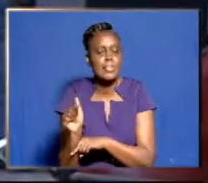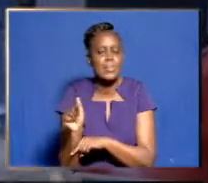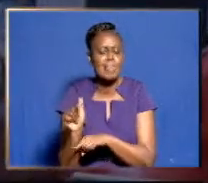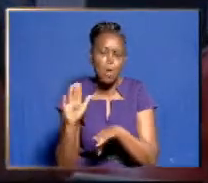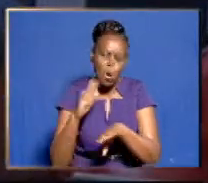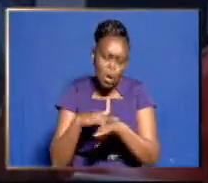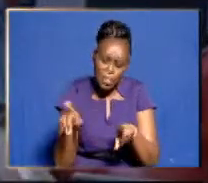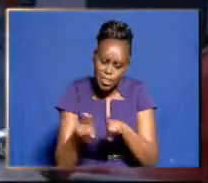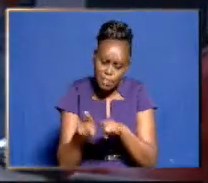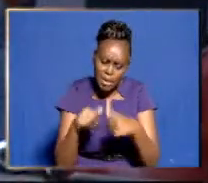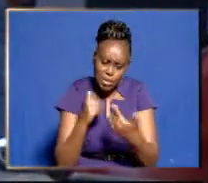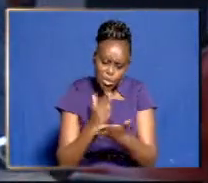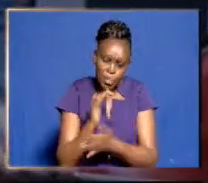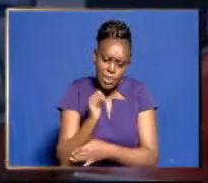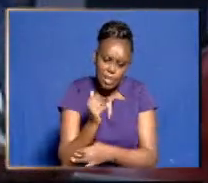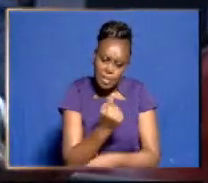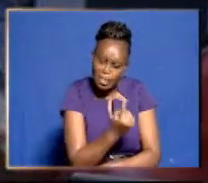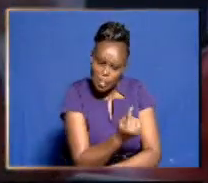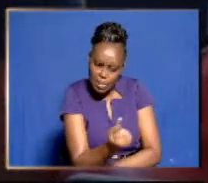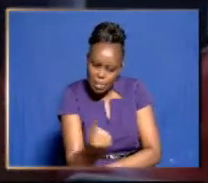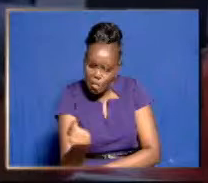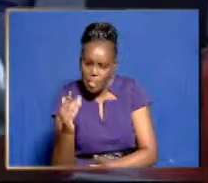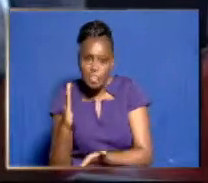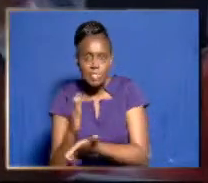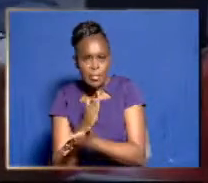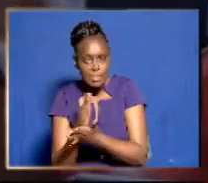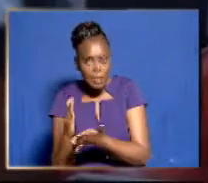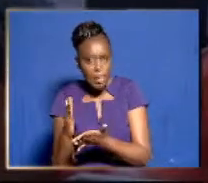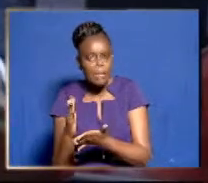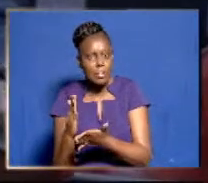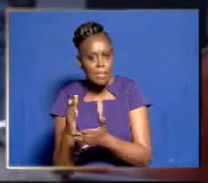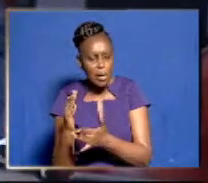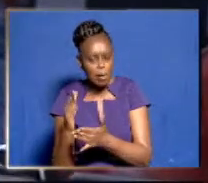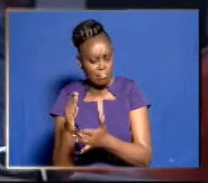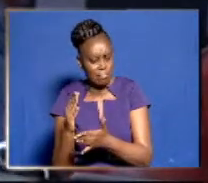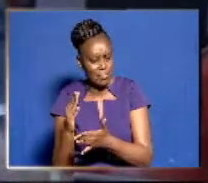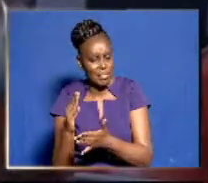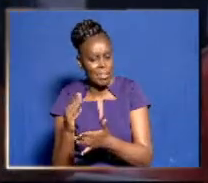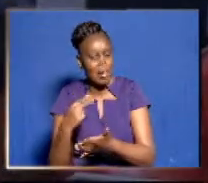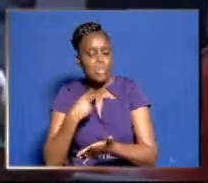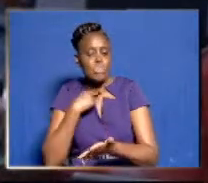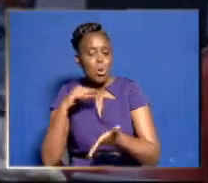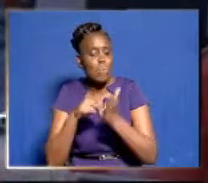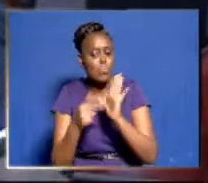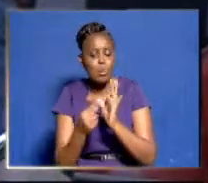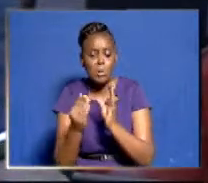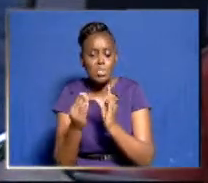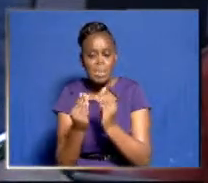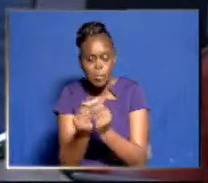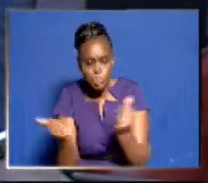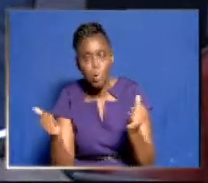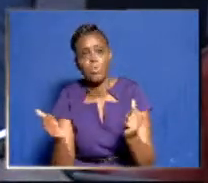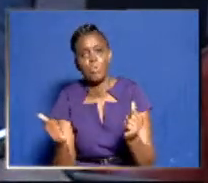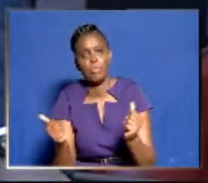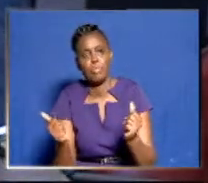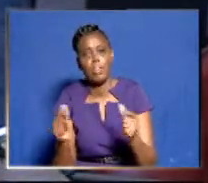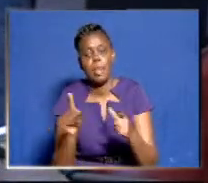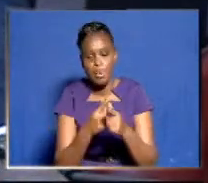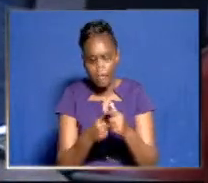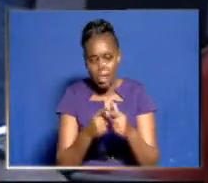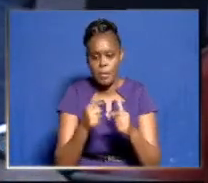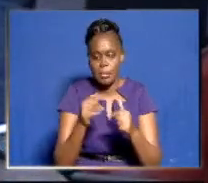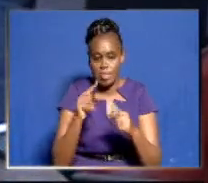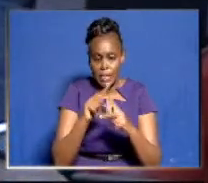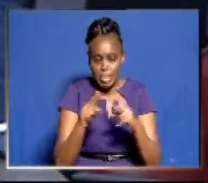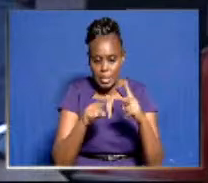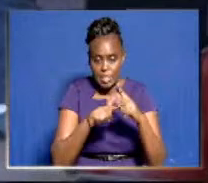same, ensure that every sector addresses the stored projects in their sectors so that Kenyans can start